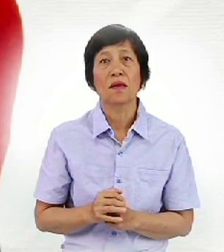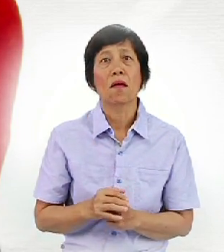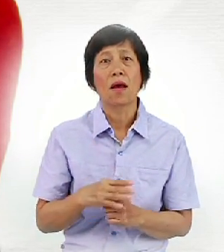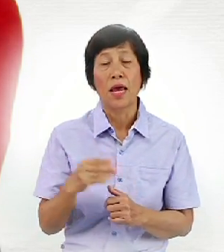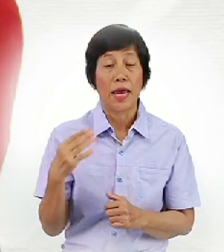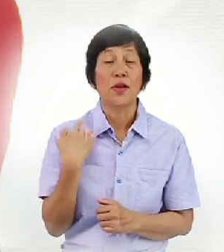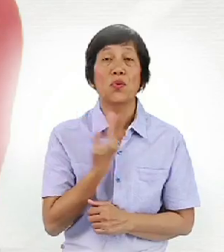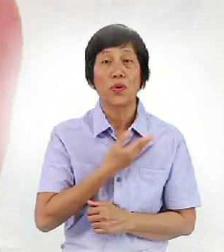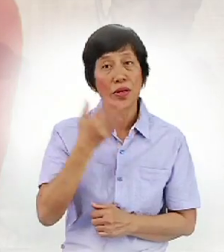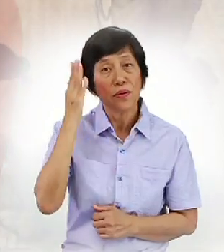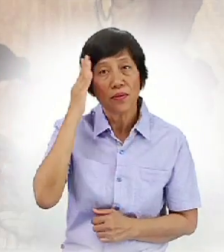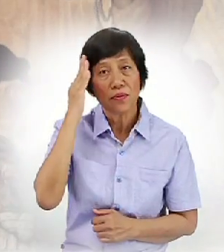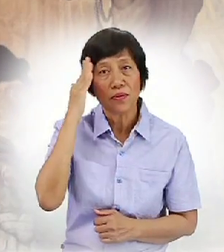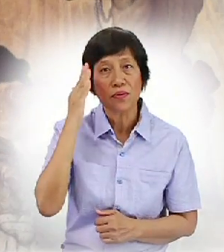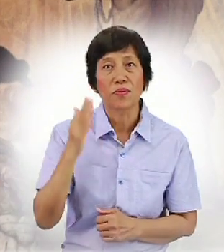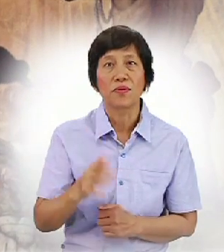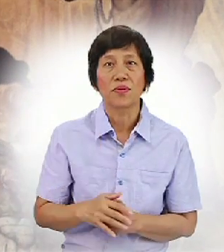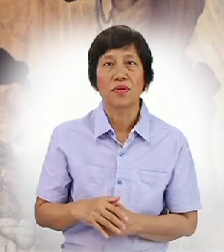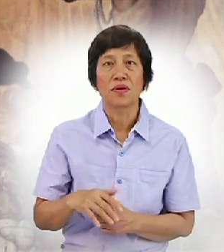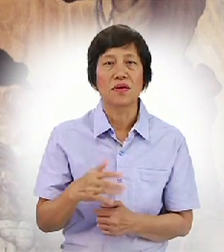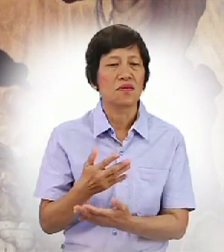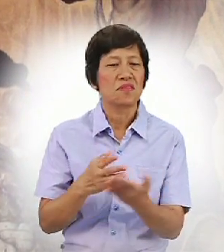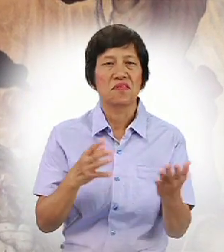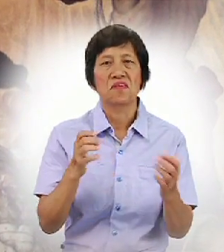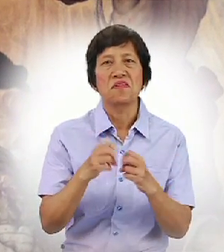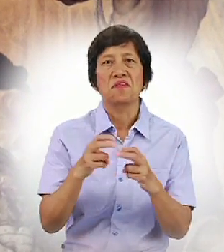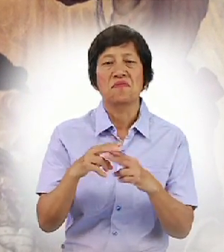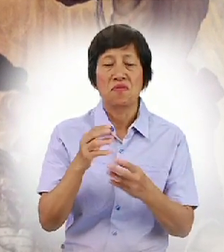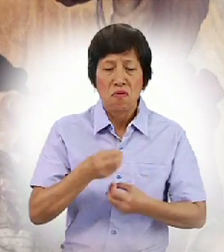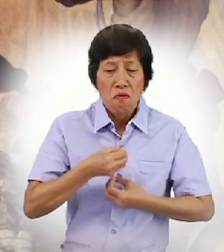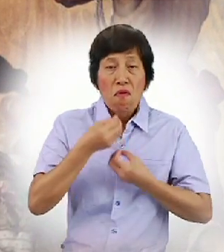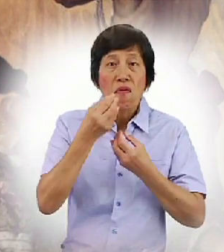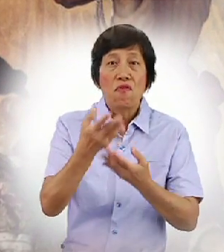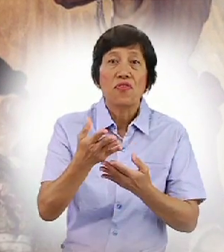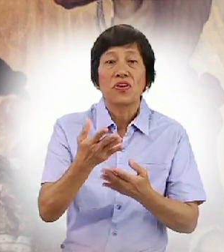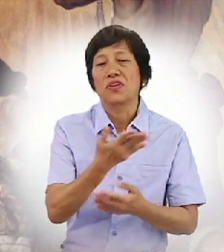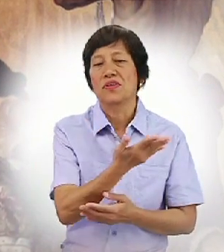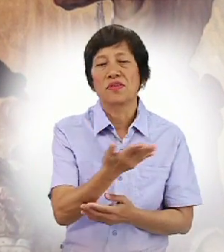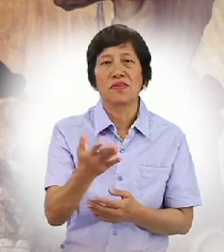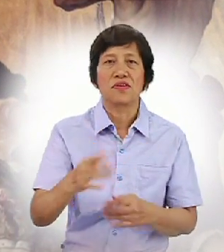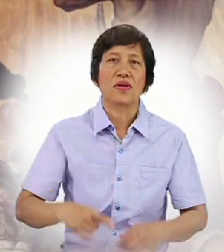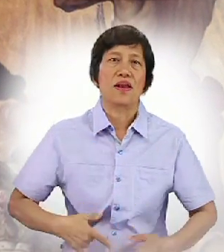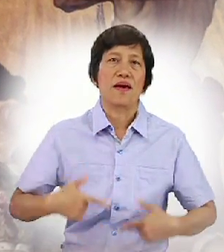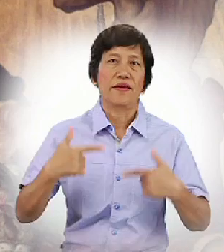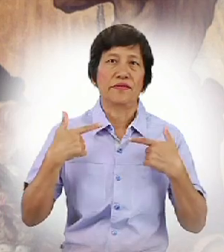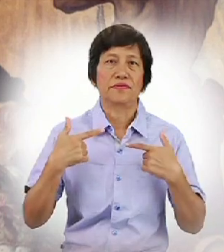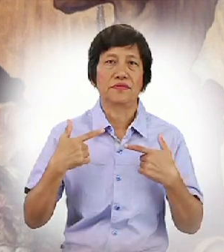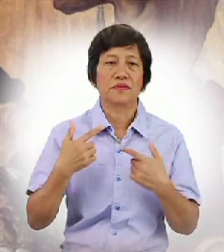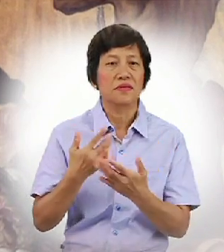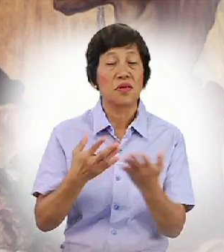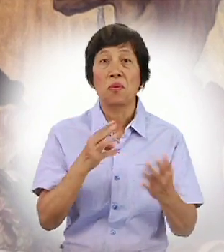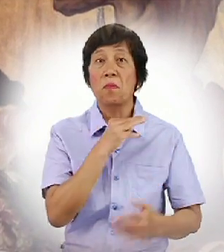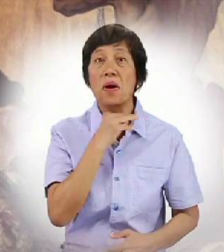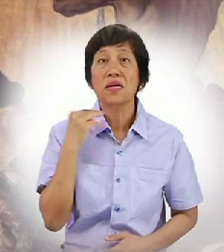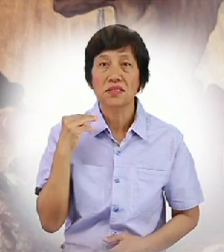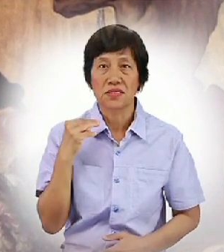And we know they even offered their lives. They were